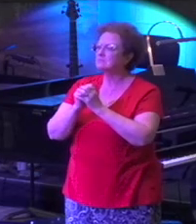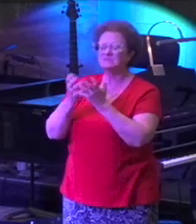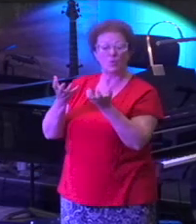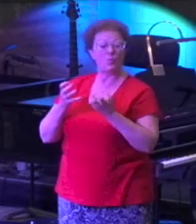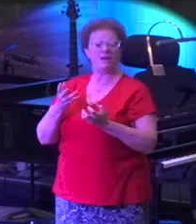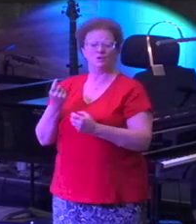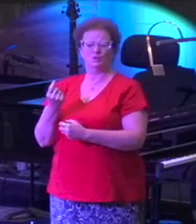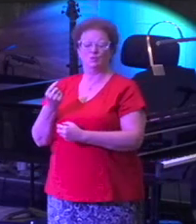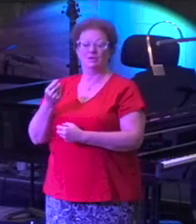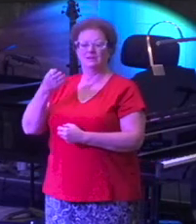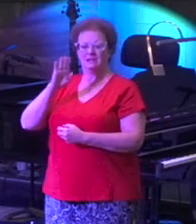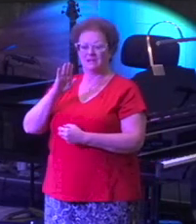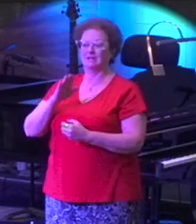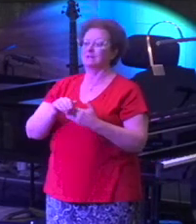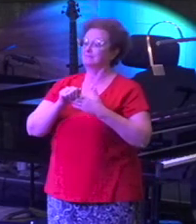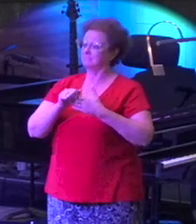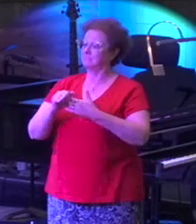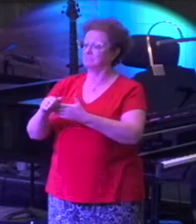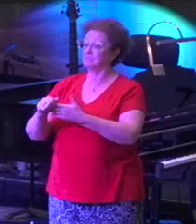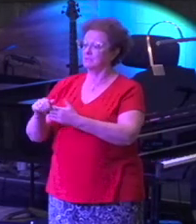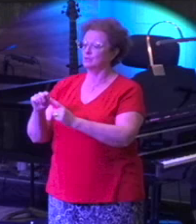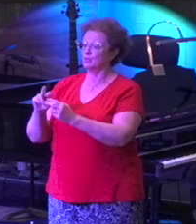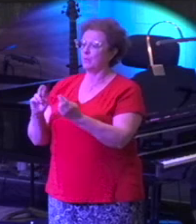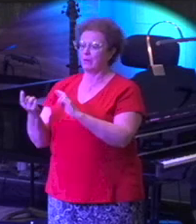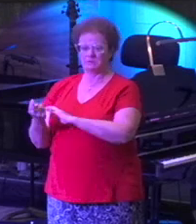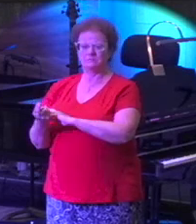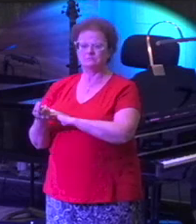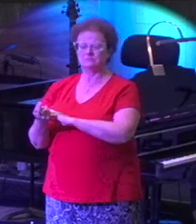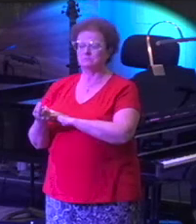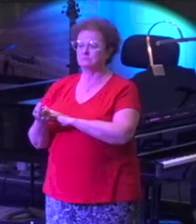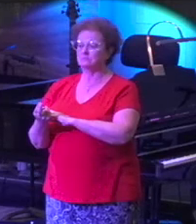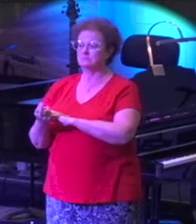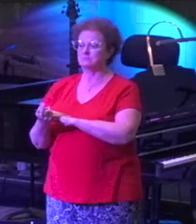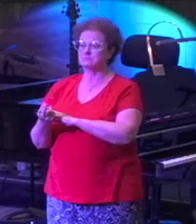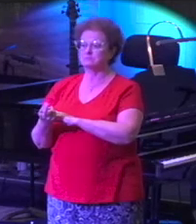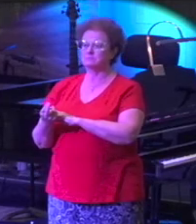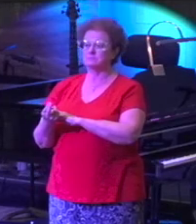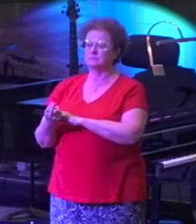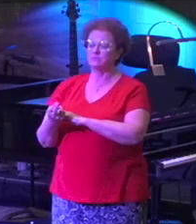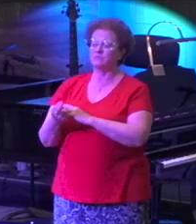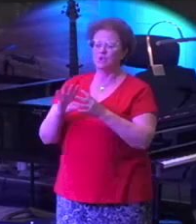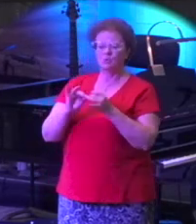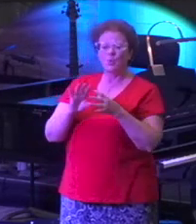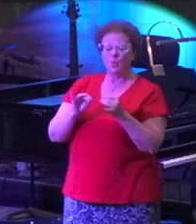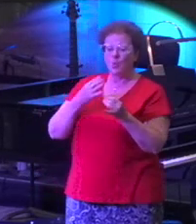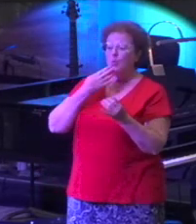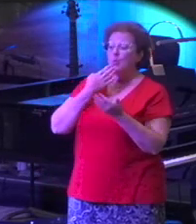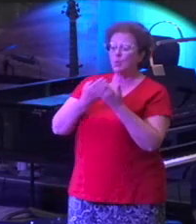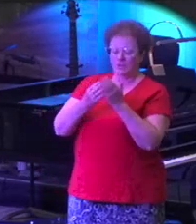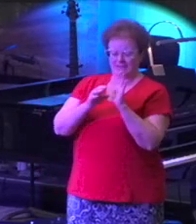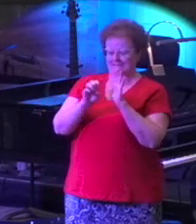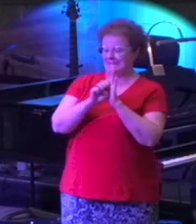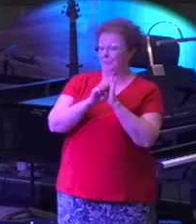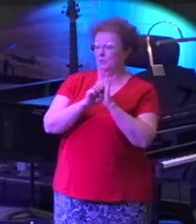Is God leading you towards repentance? Well, Jonah's story is a good example of